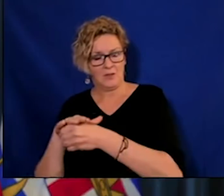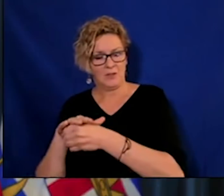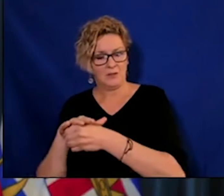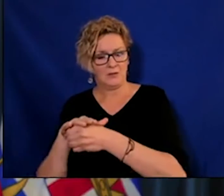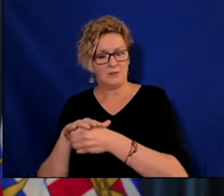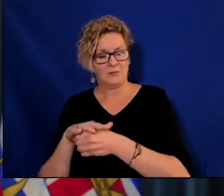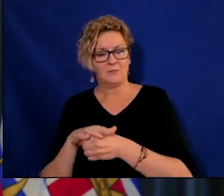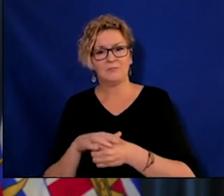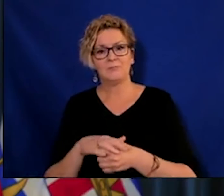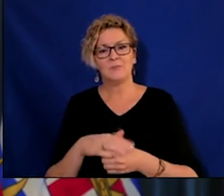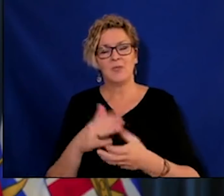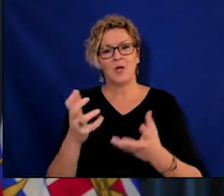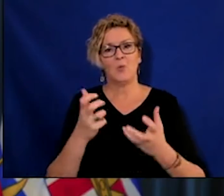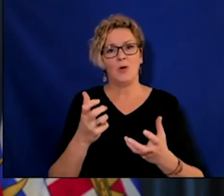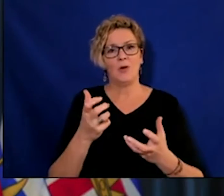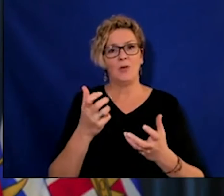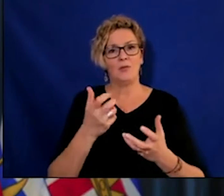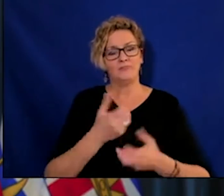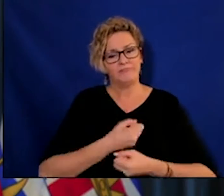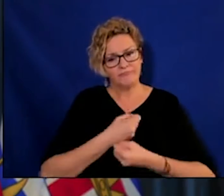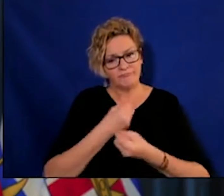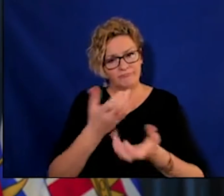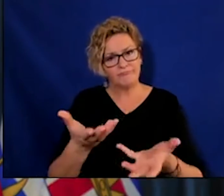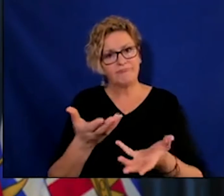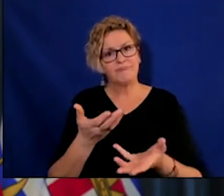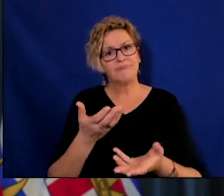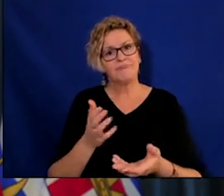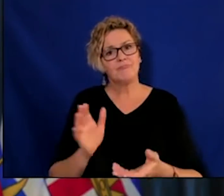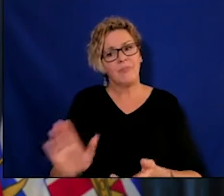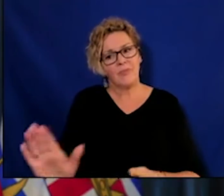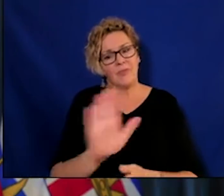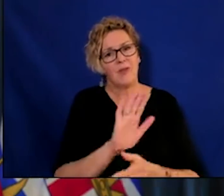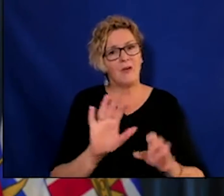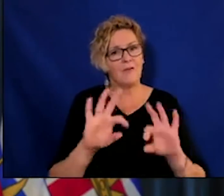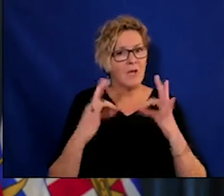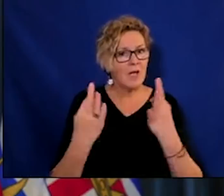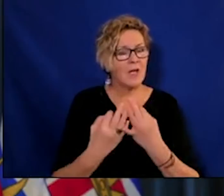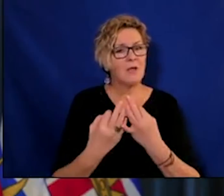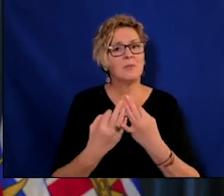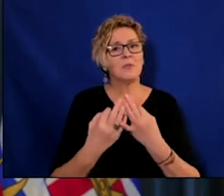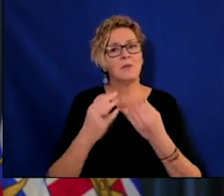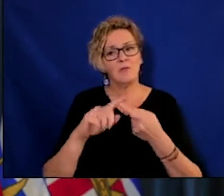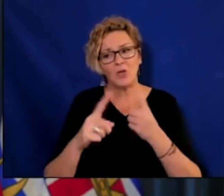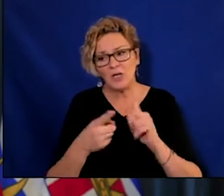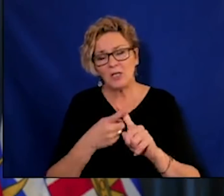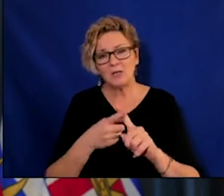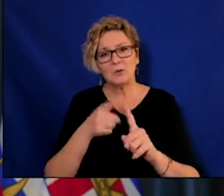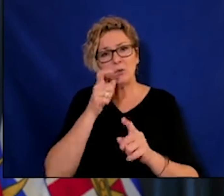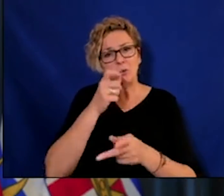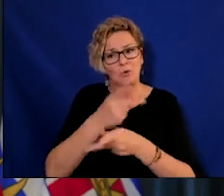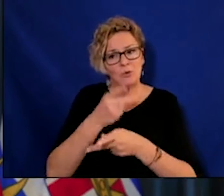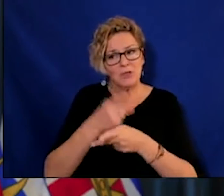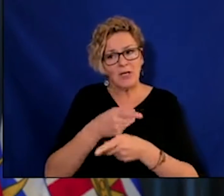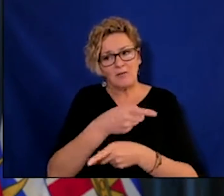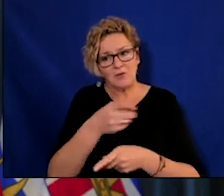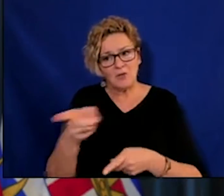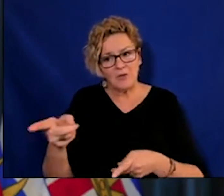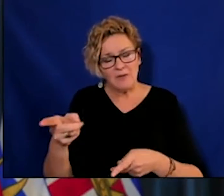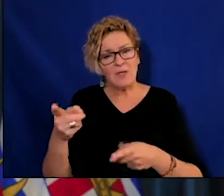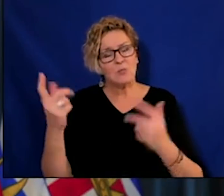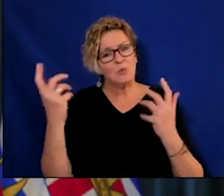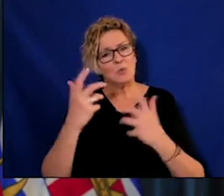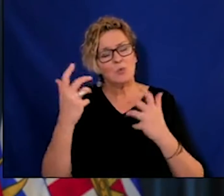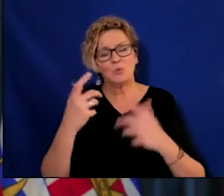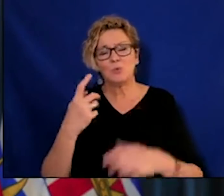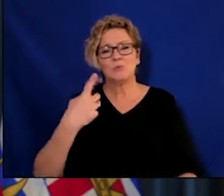we send our condolences to families who are struggling with this right now. It is a very, very difficult time